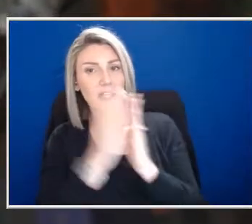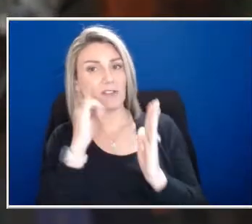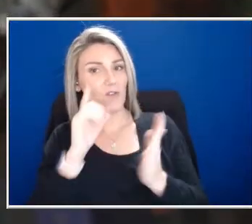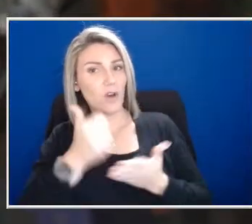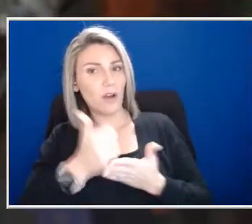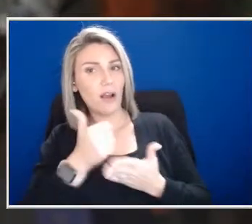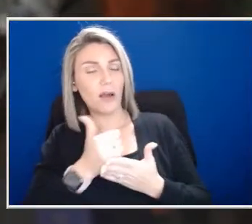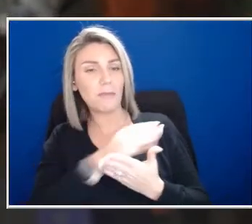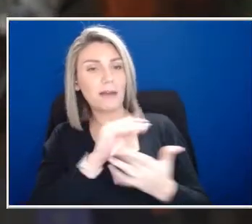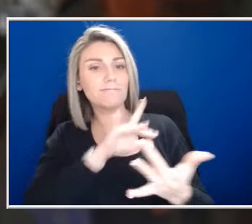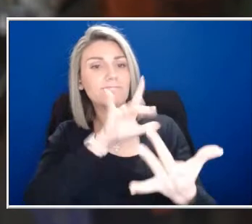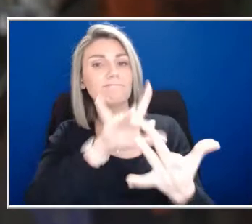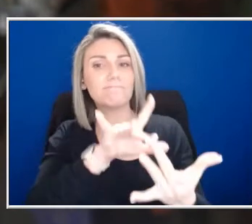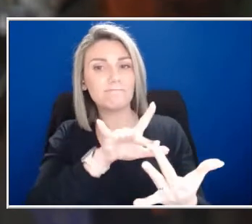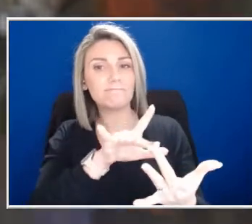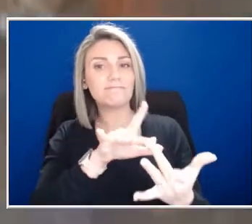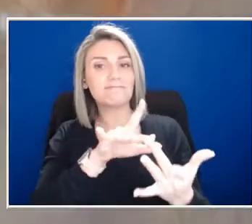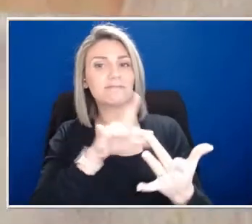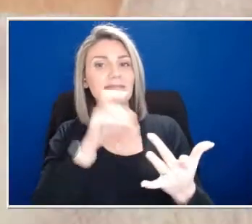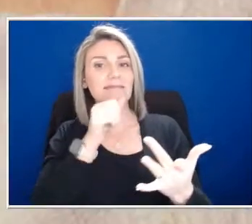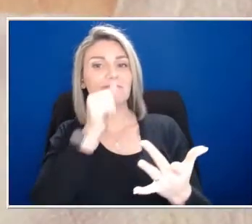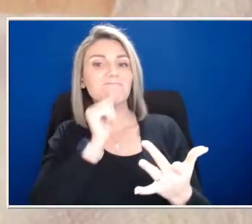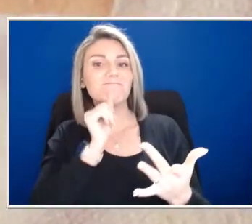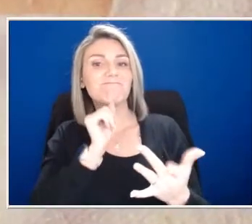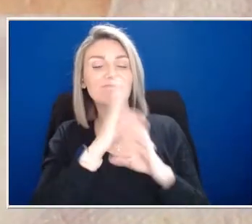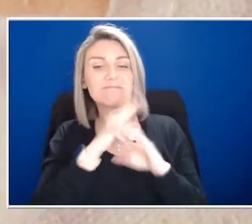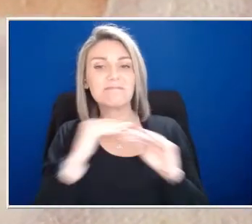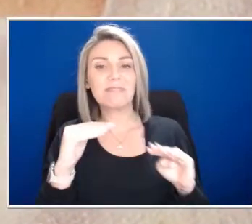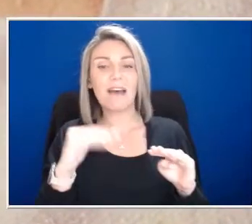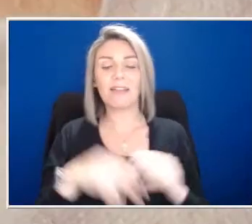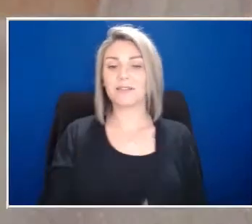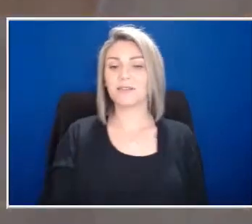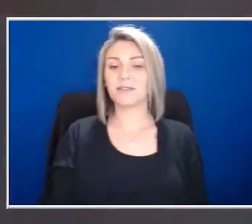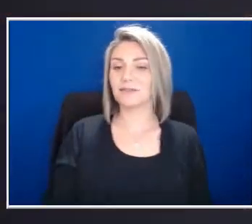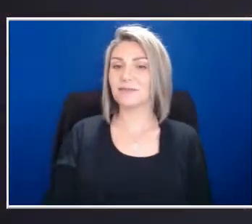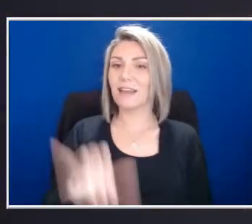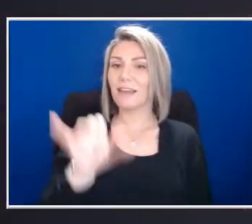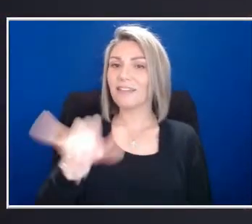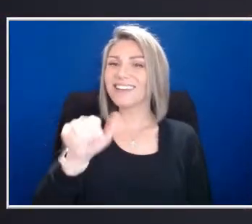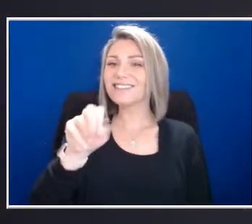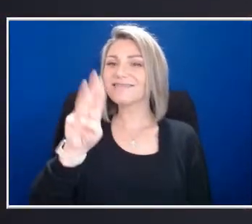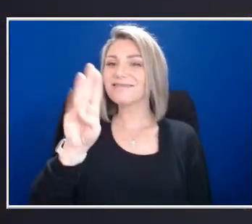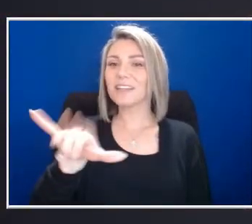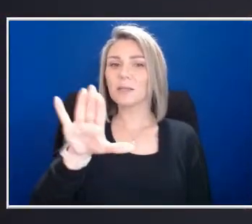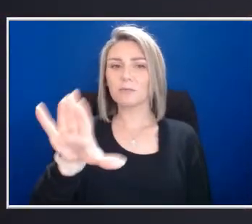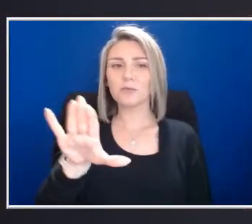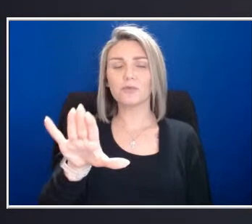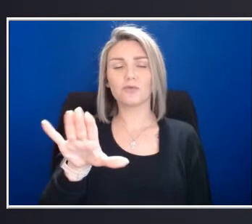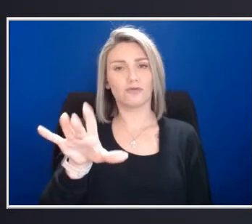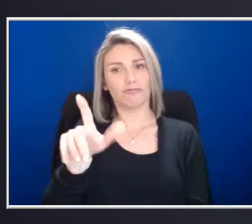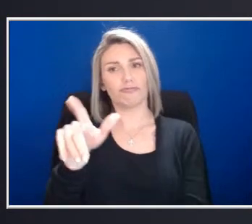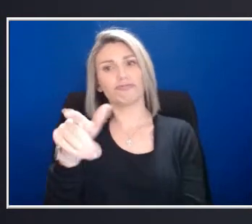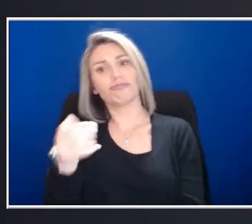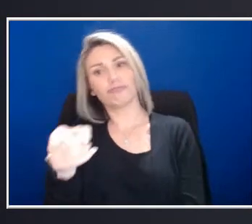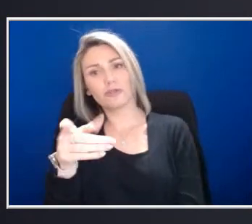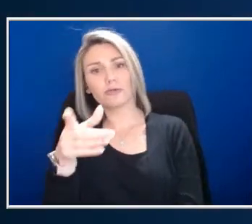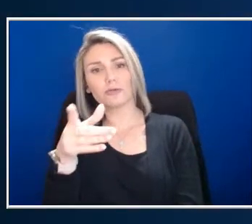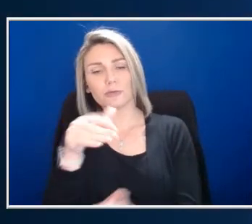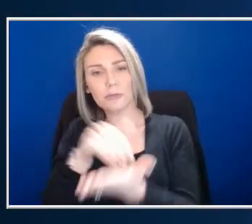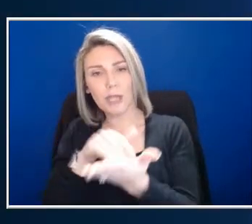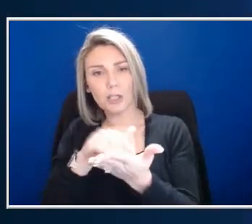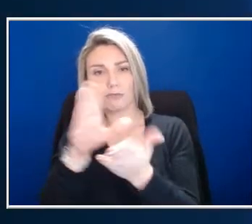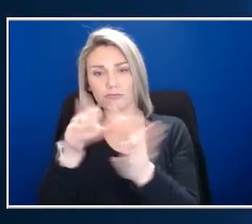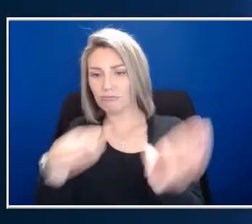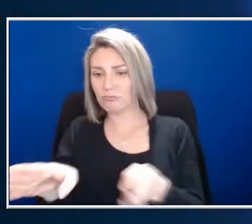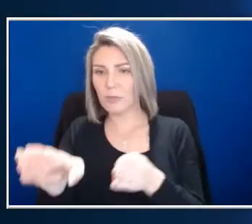out, to not kind of suffer in silence. That's Amy. She and her doctors put together a plan to lower her future